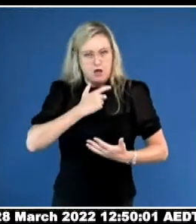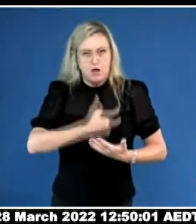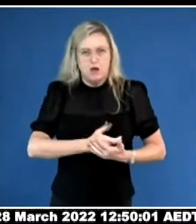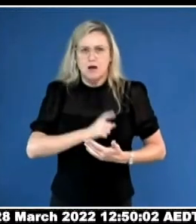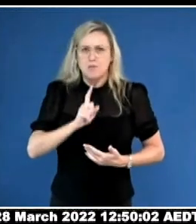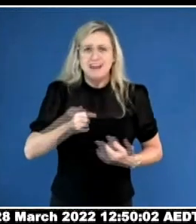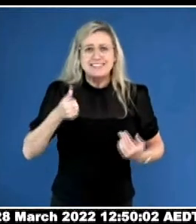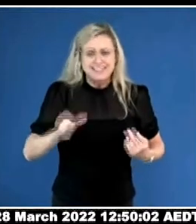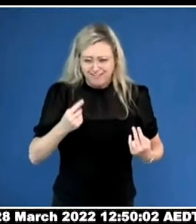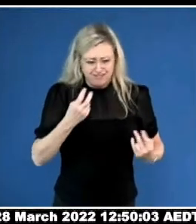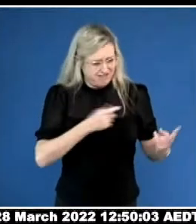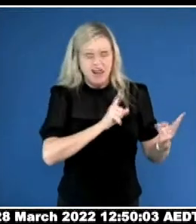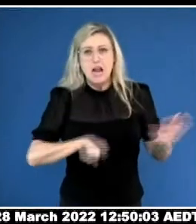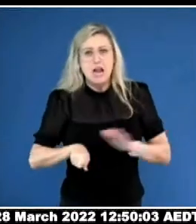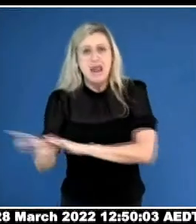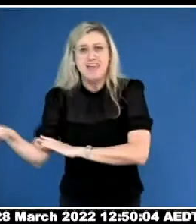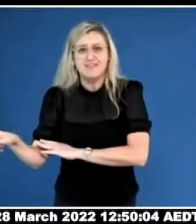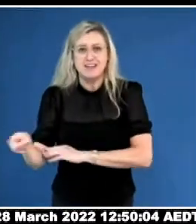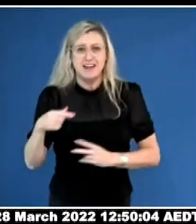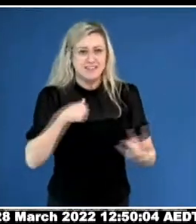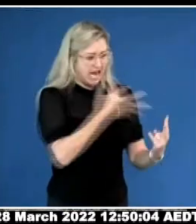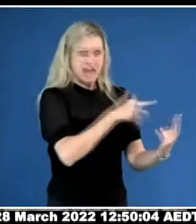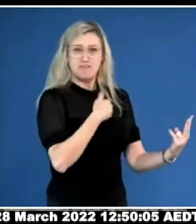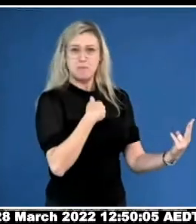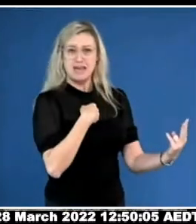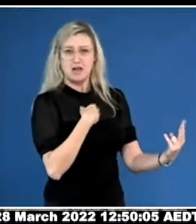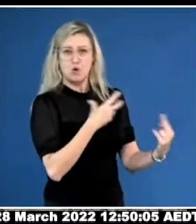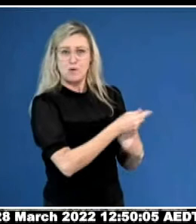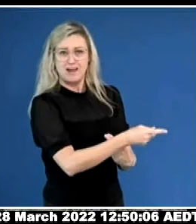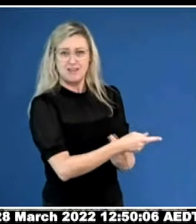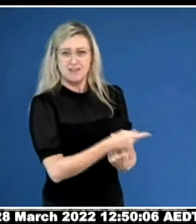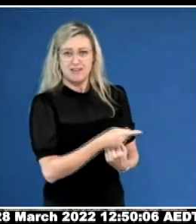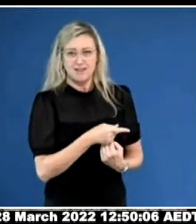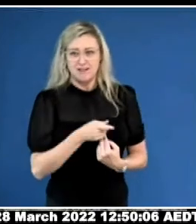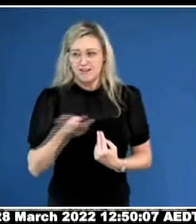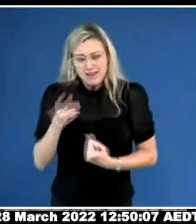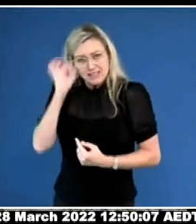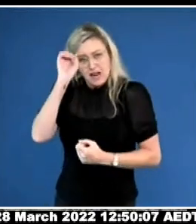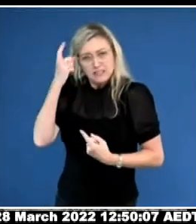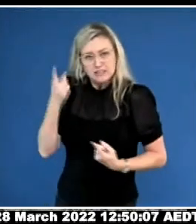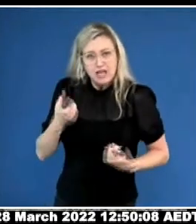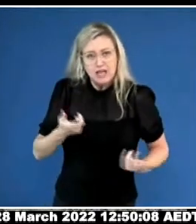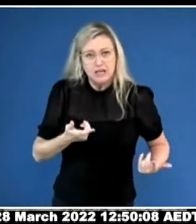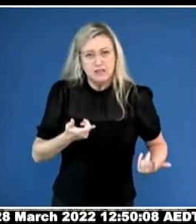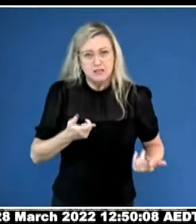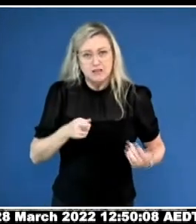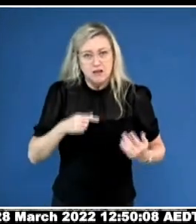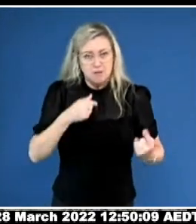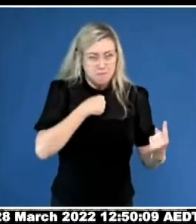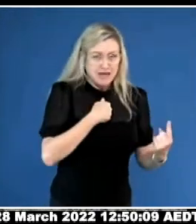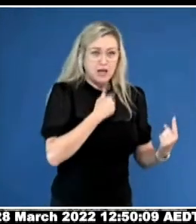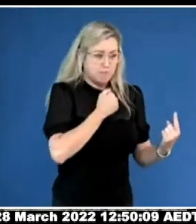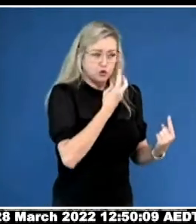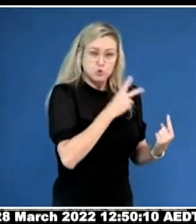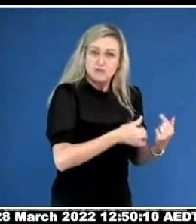They didn't understand domestic and family violence at that, you know, the worker that I had at that point. They left the home. They left myself and my children there